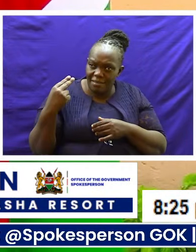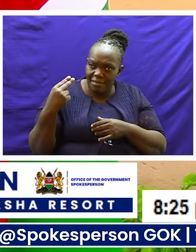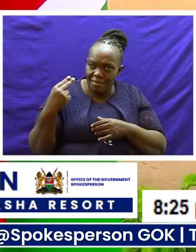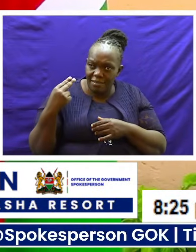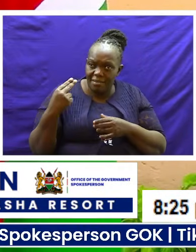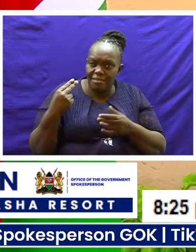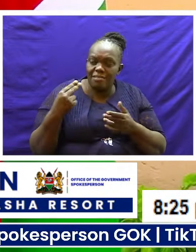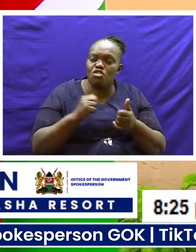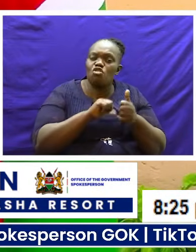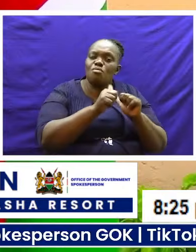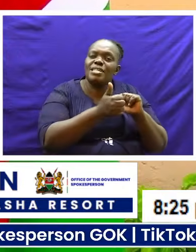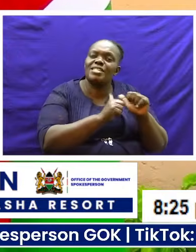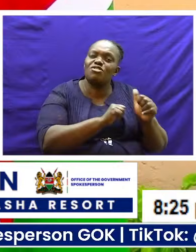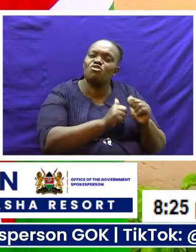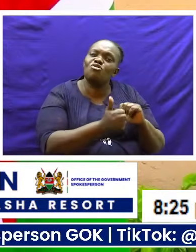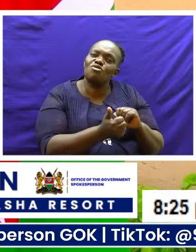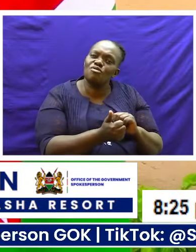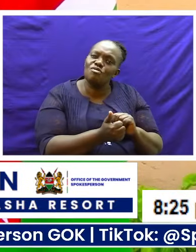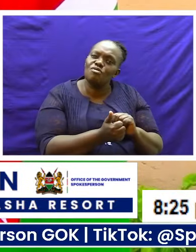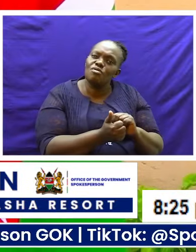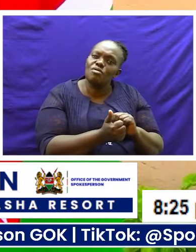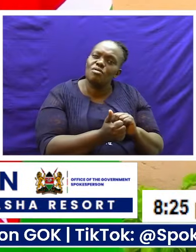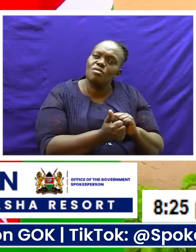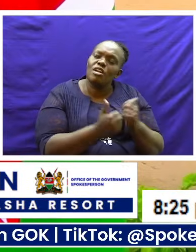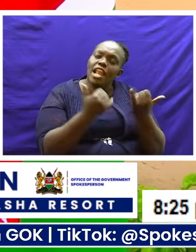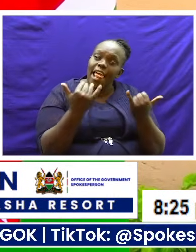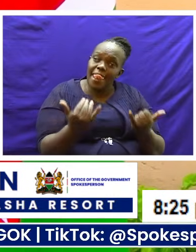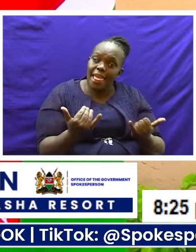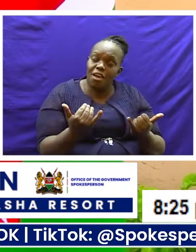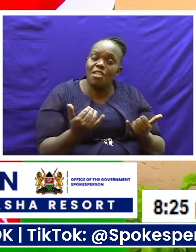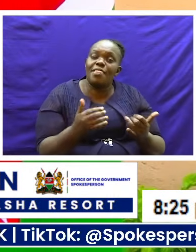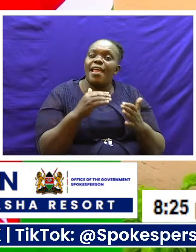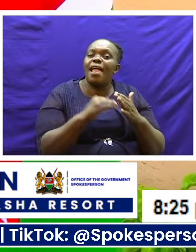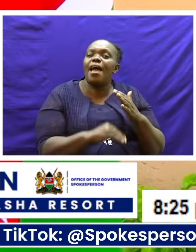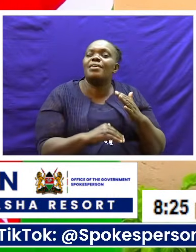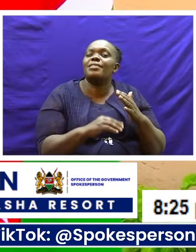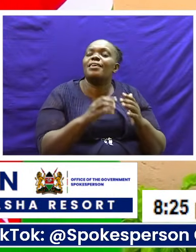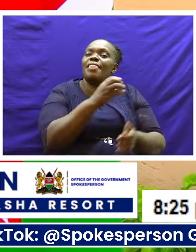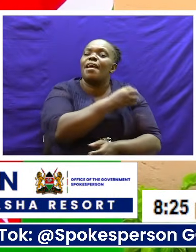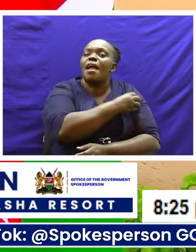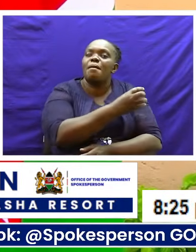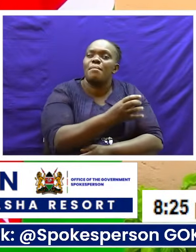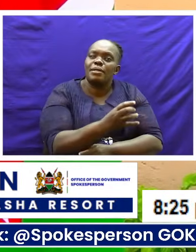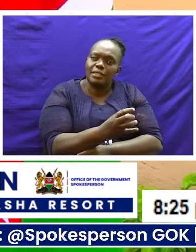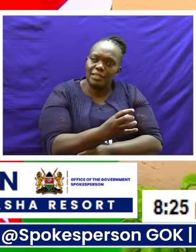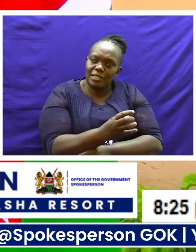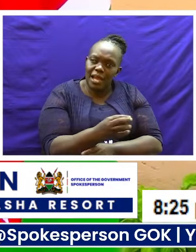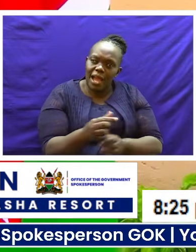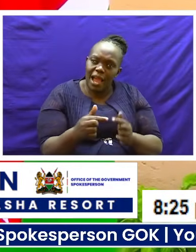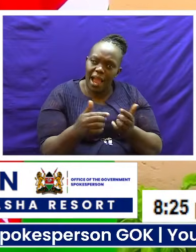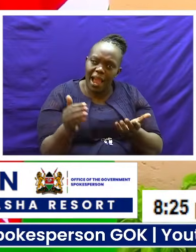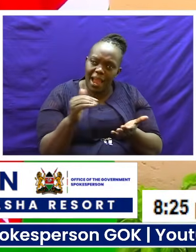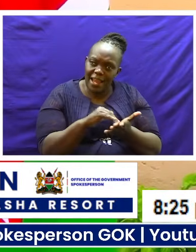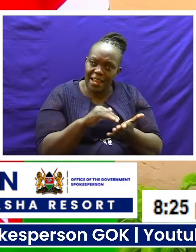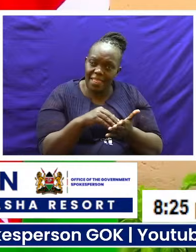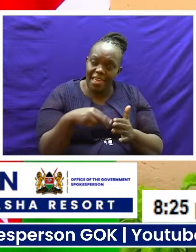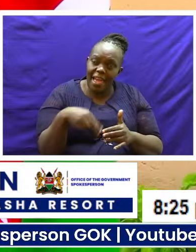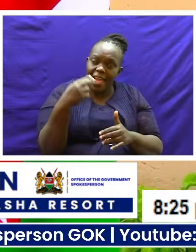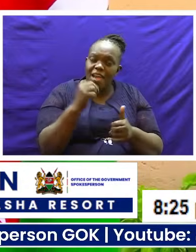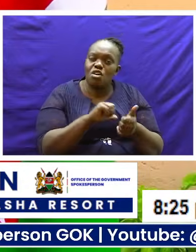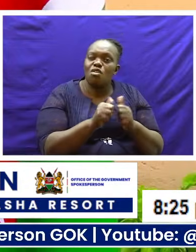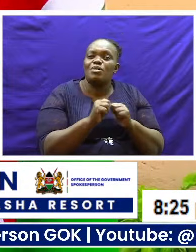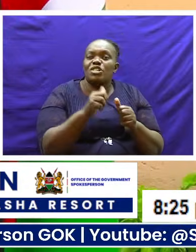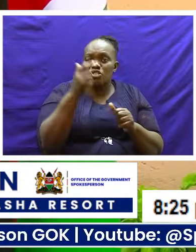the competition. Now, the less the capacities, again, the higher the competition for,